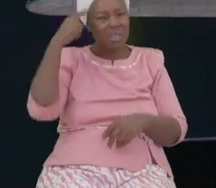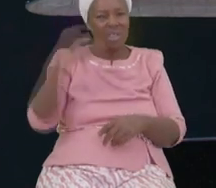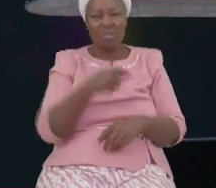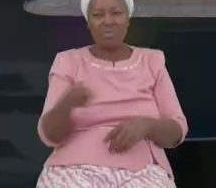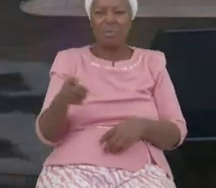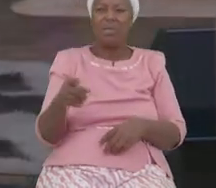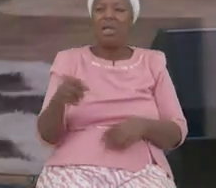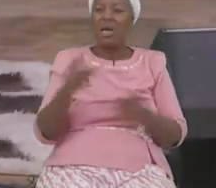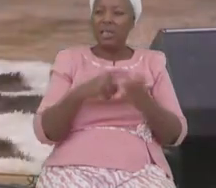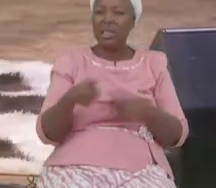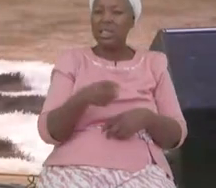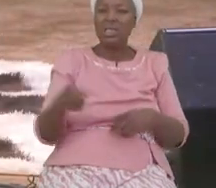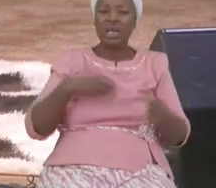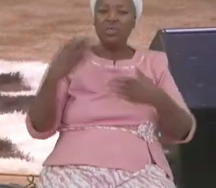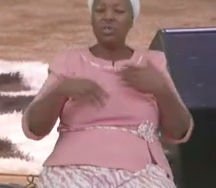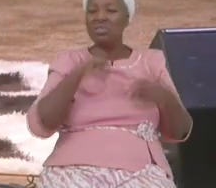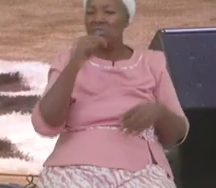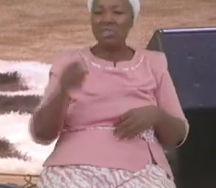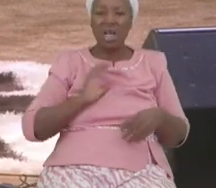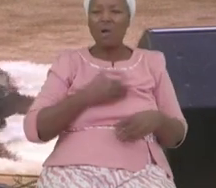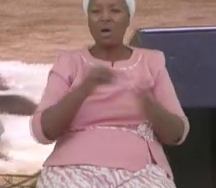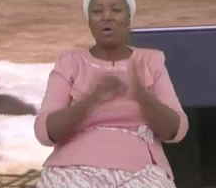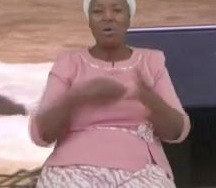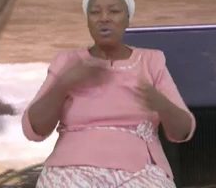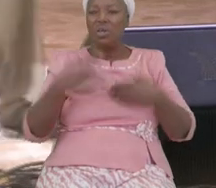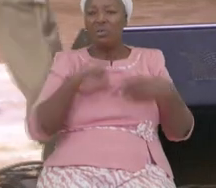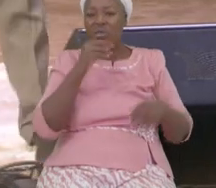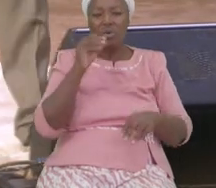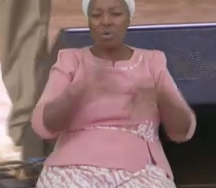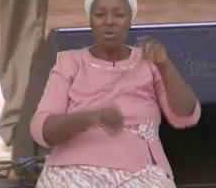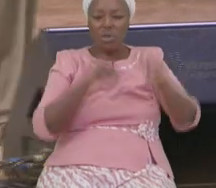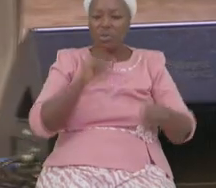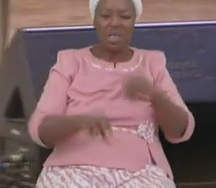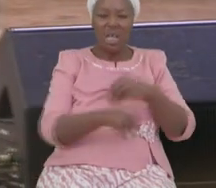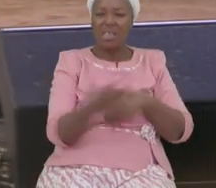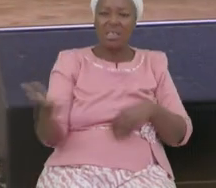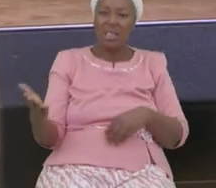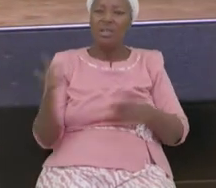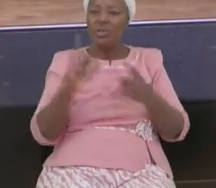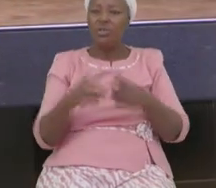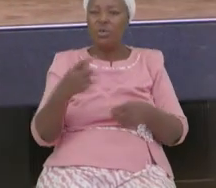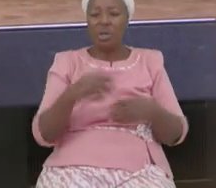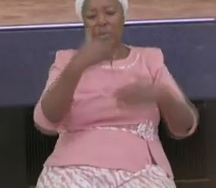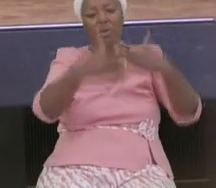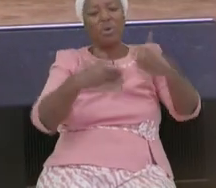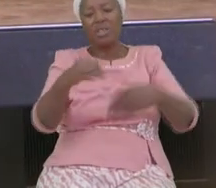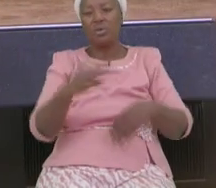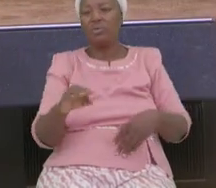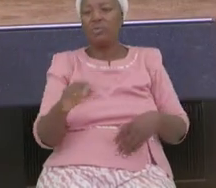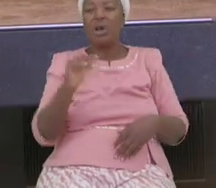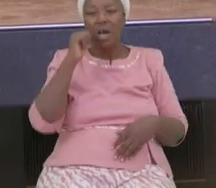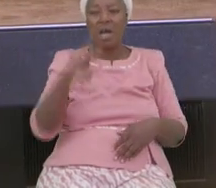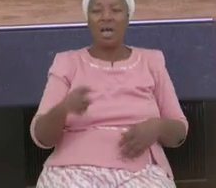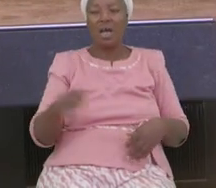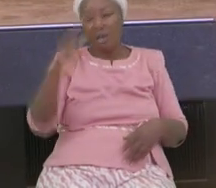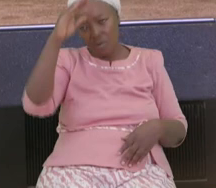Their joy is not our joy. And we're not contributing anything to the progress of her life, progress of